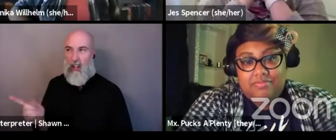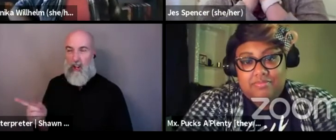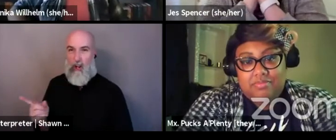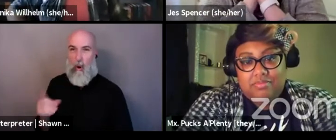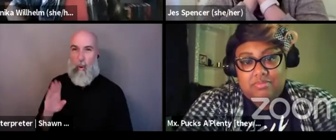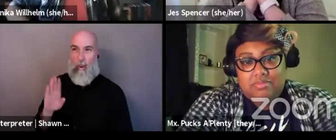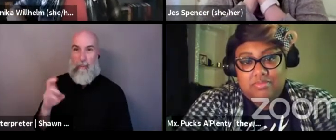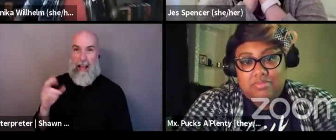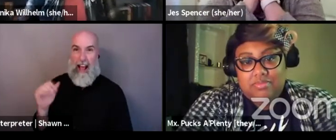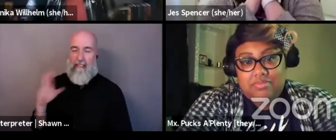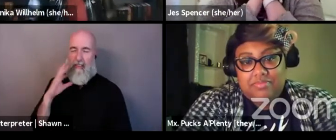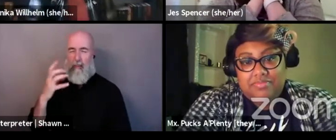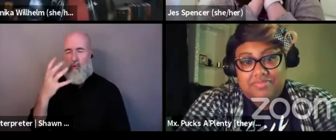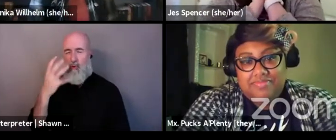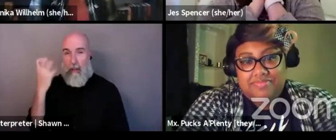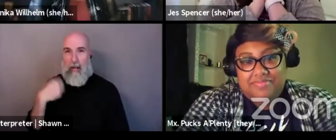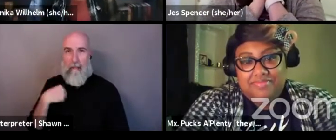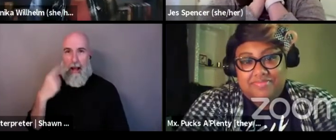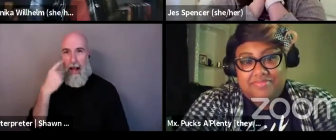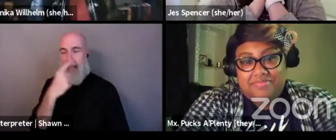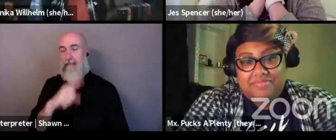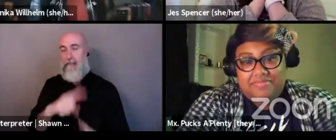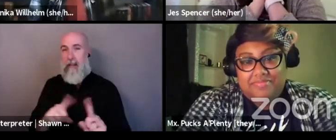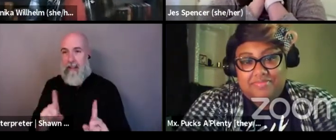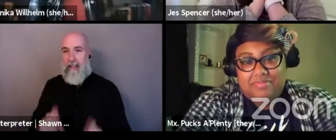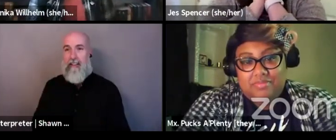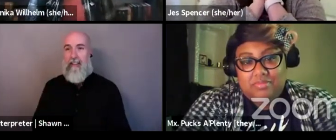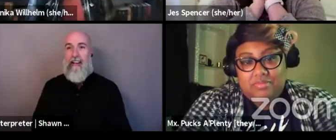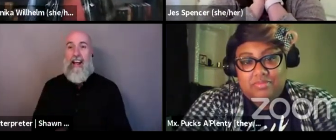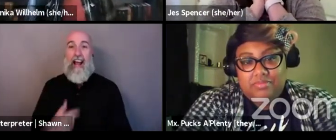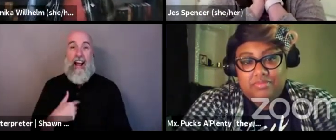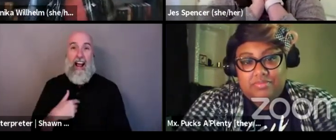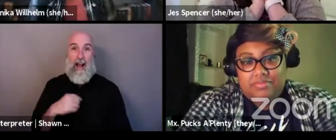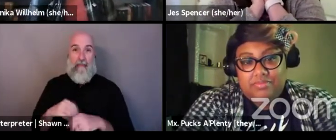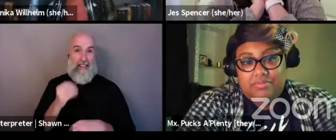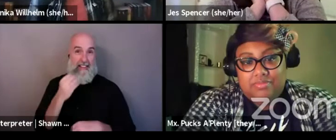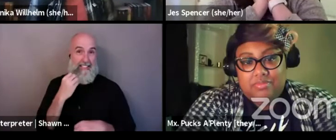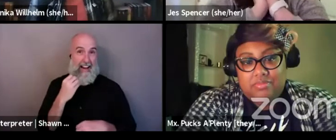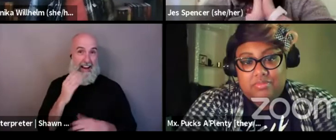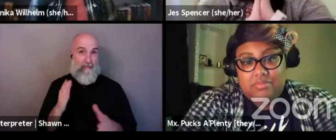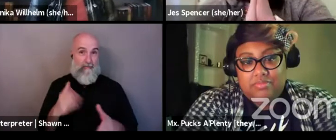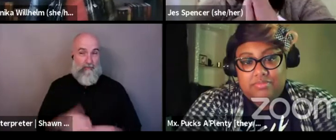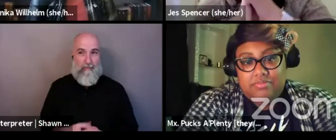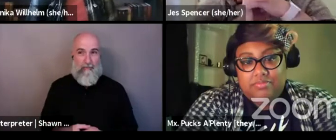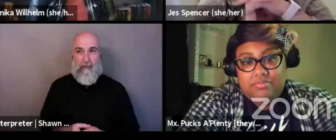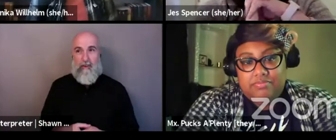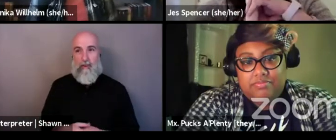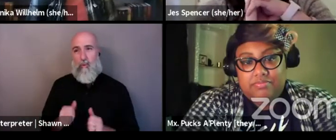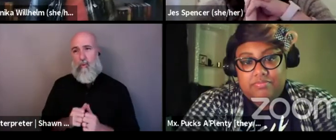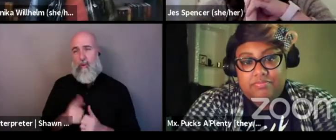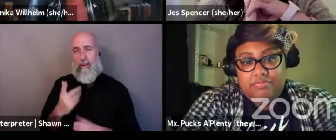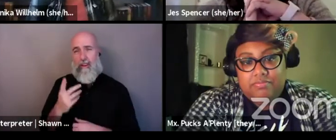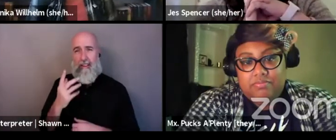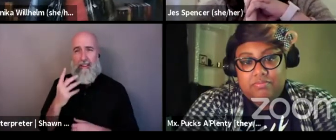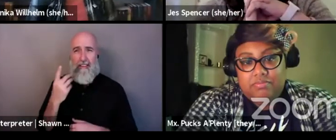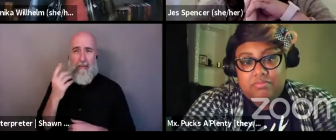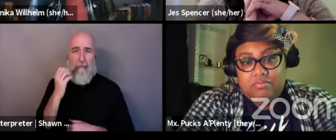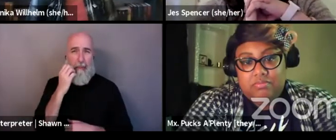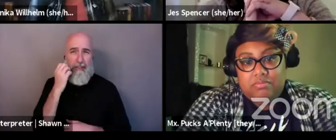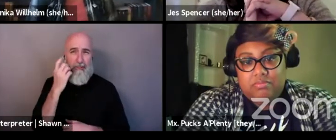beehive. They'll scratch my eyes right out. I'm in my dining room with beige and